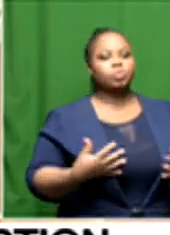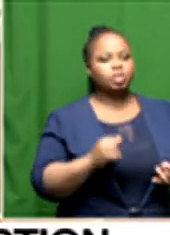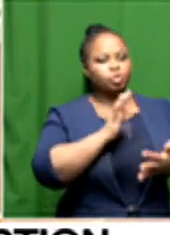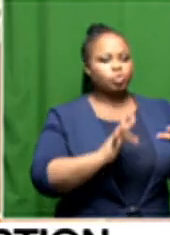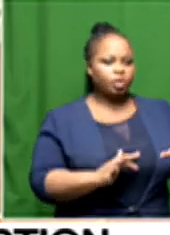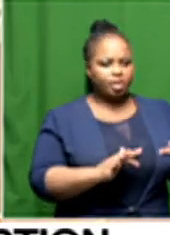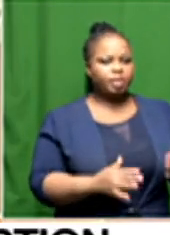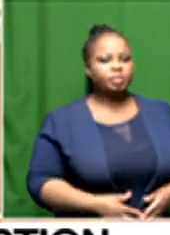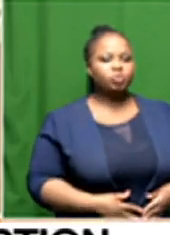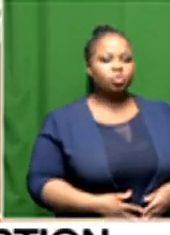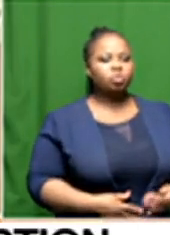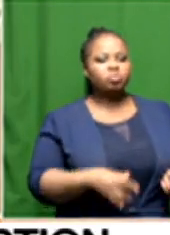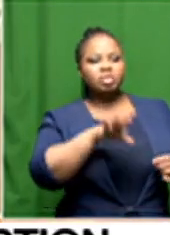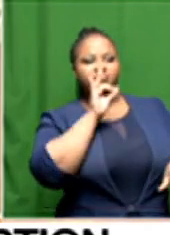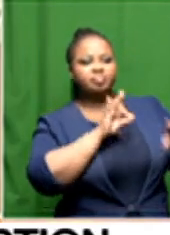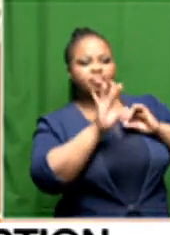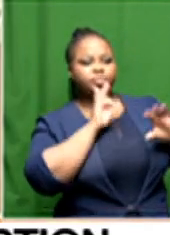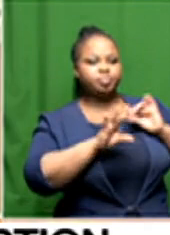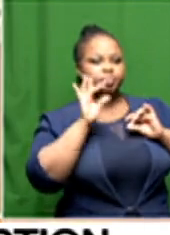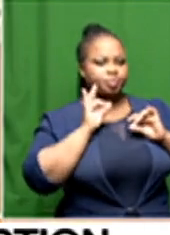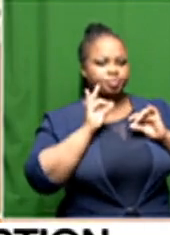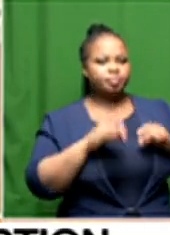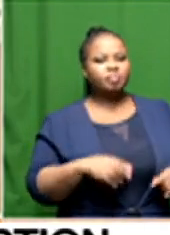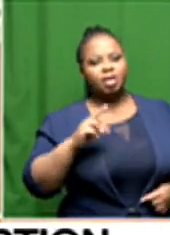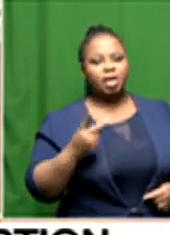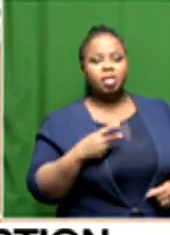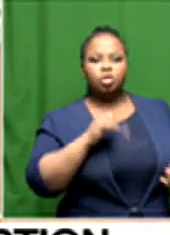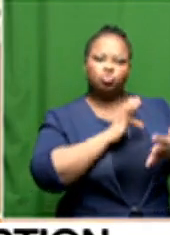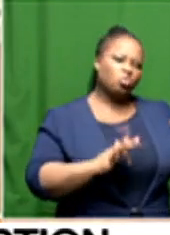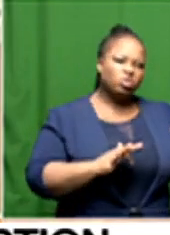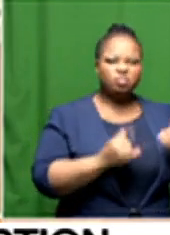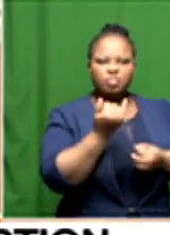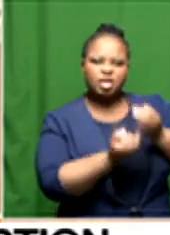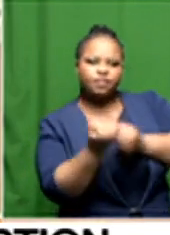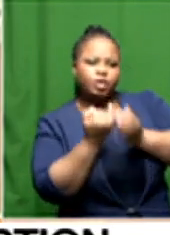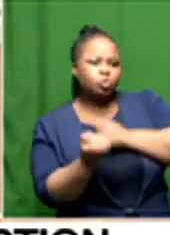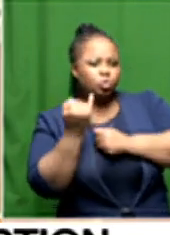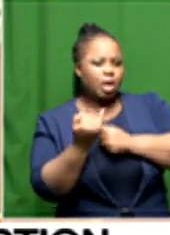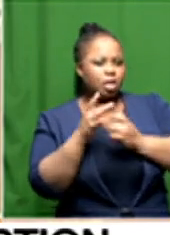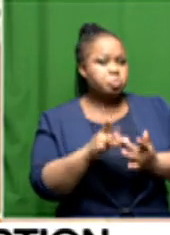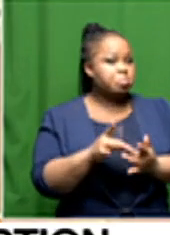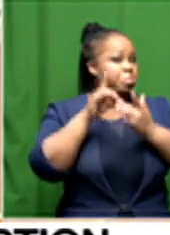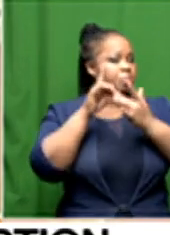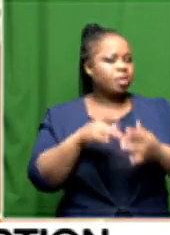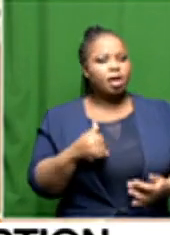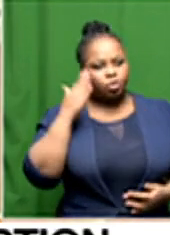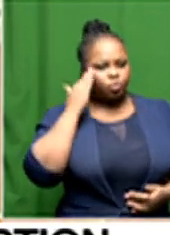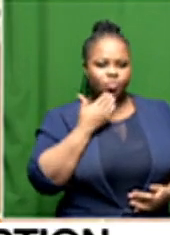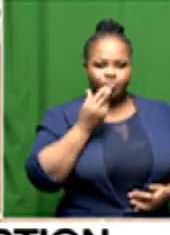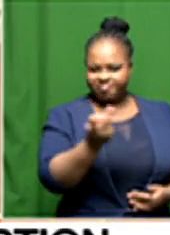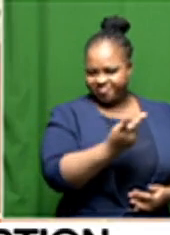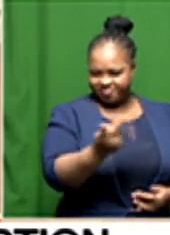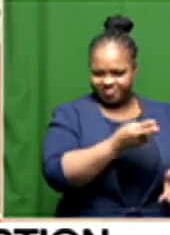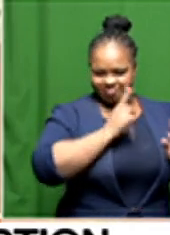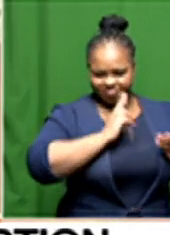stories you could have picked from. What made these particular stories or individuals or characters stand out to you? I don't know who wants to take that one